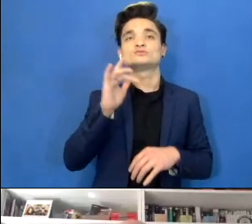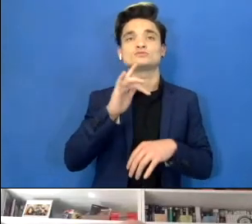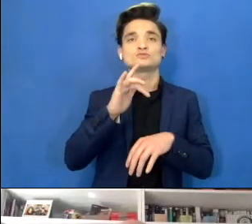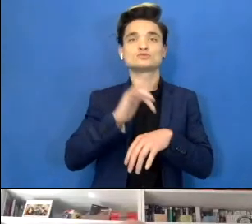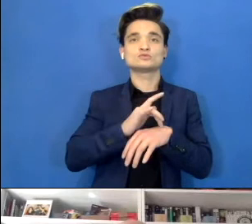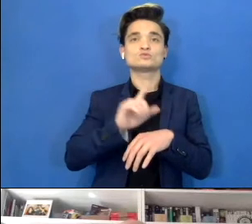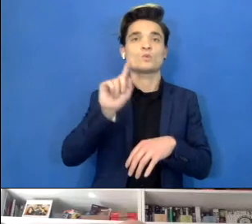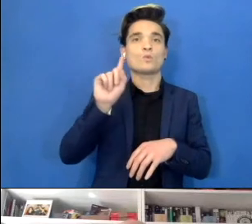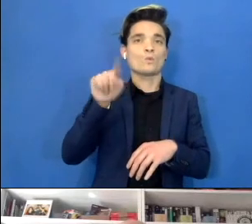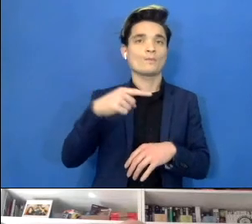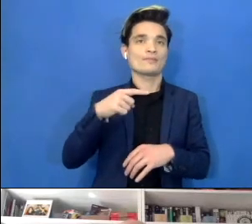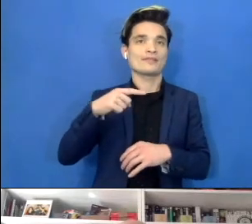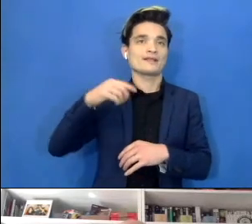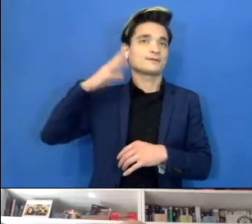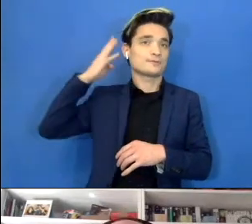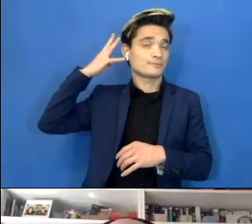an alternative. It's pivoting.